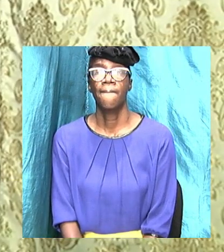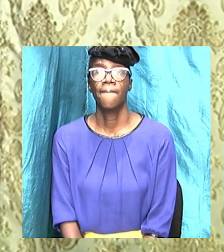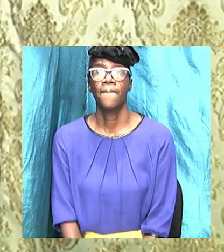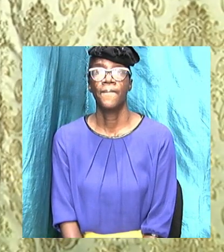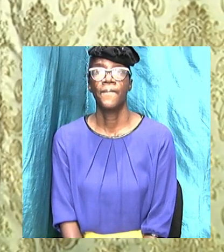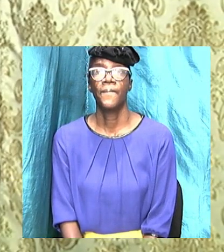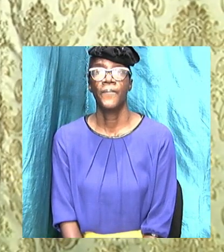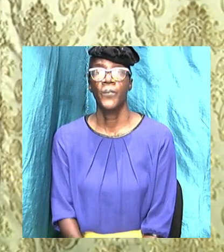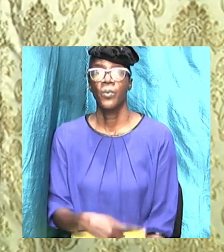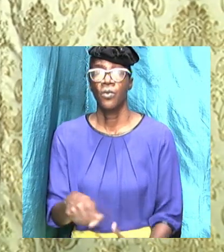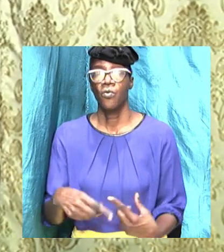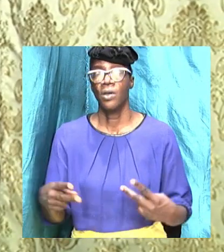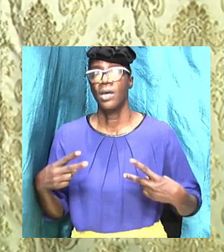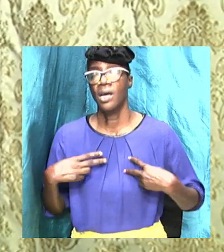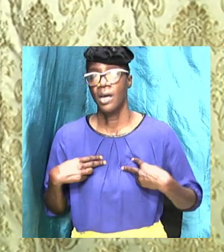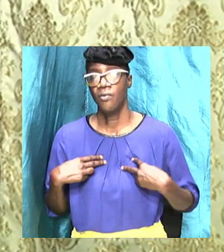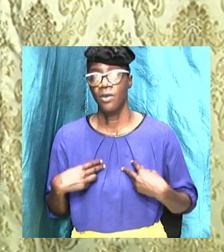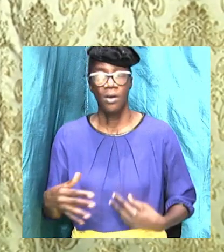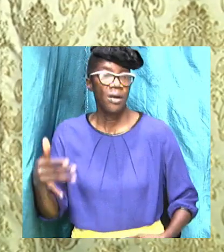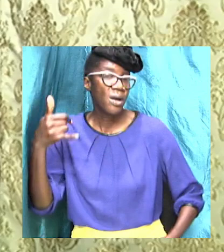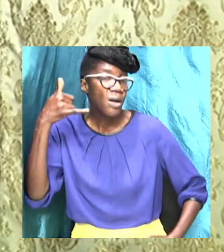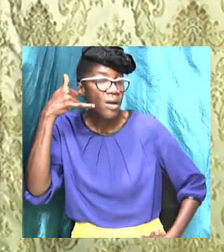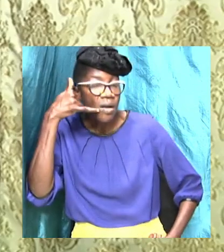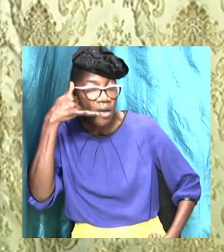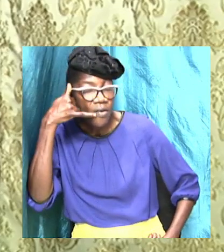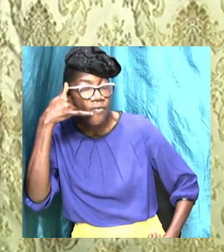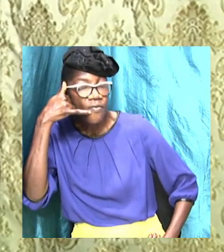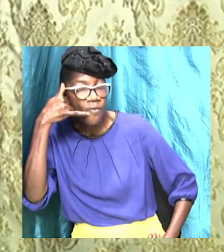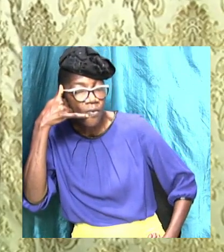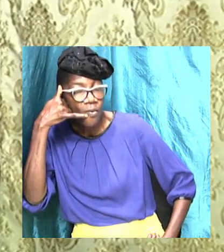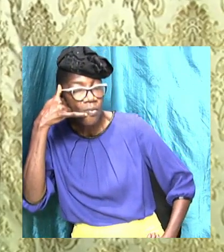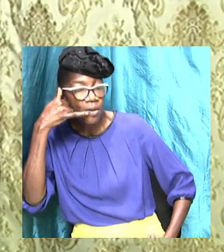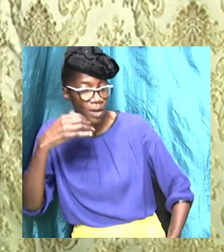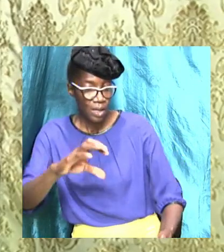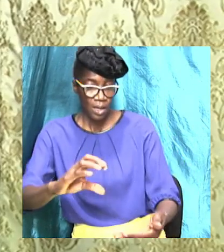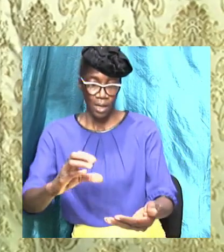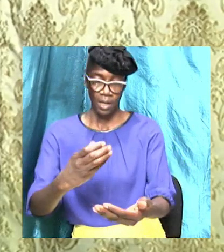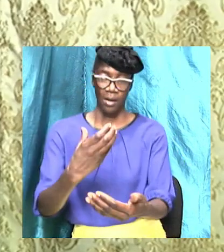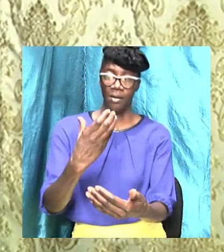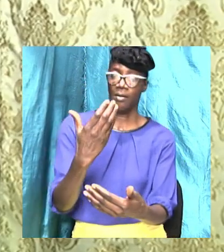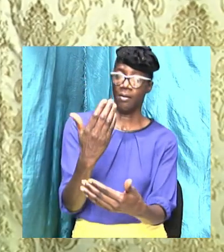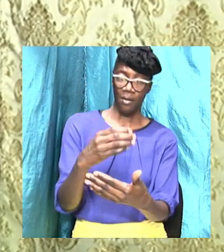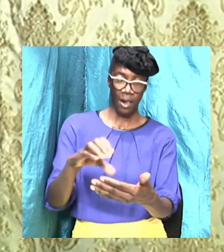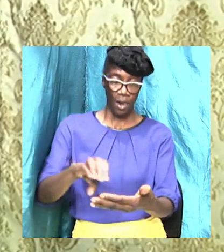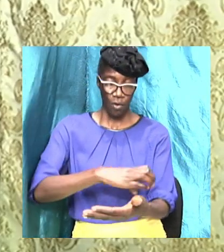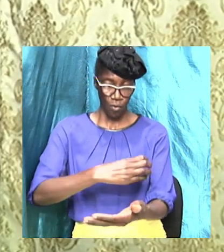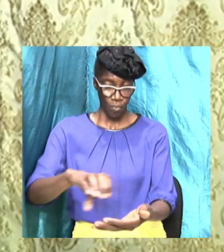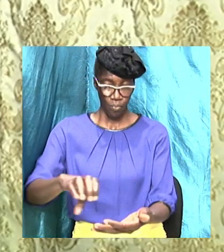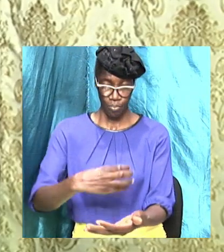So when you have your phone and your computer and something pop up,